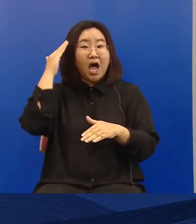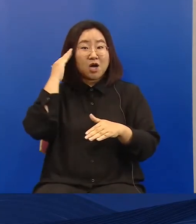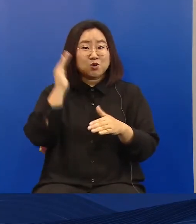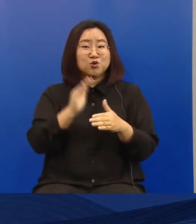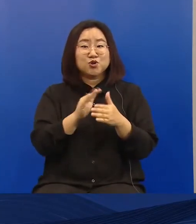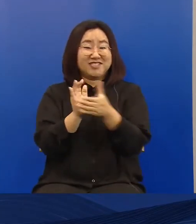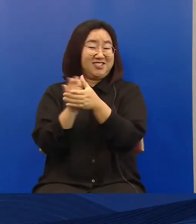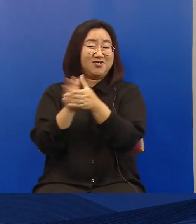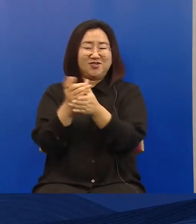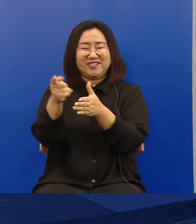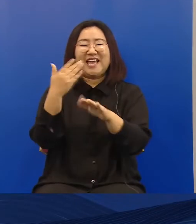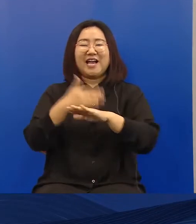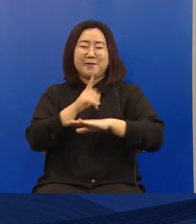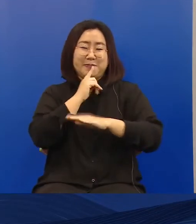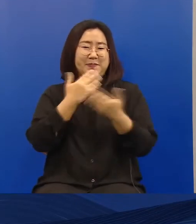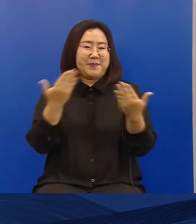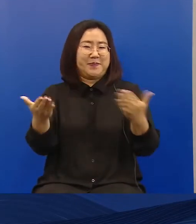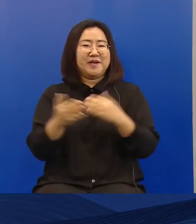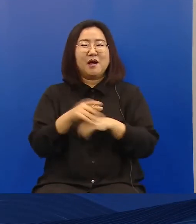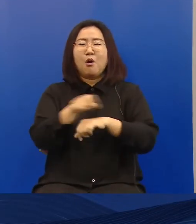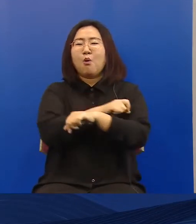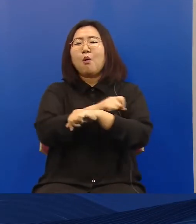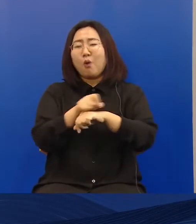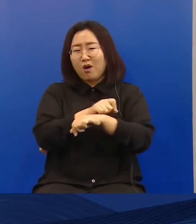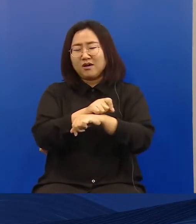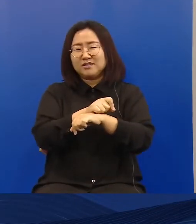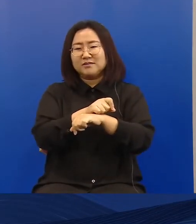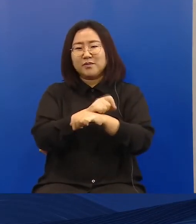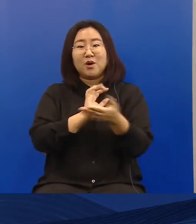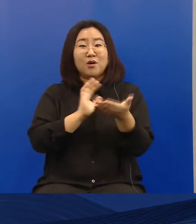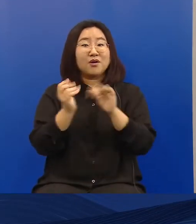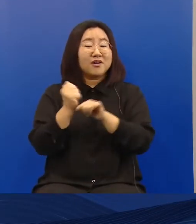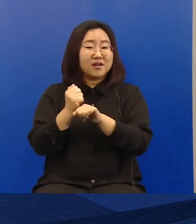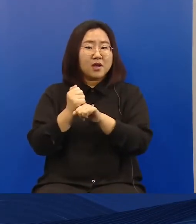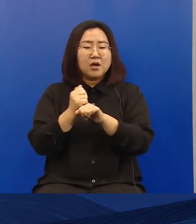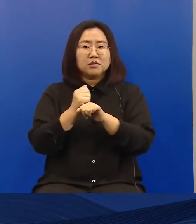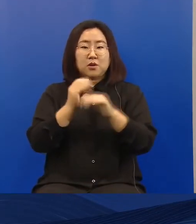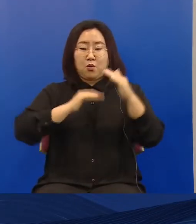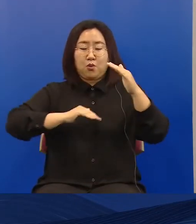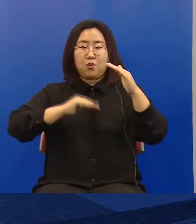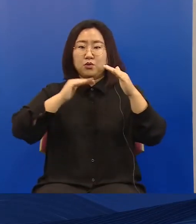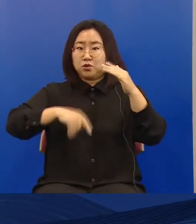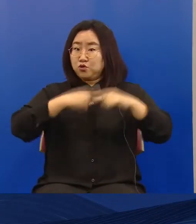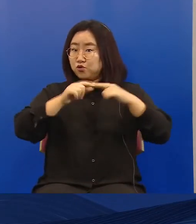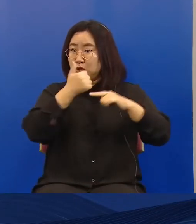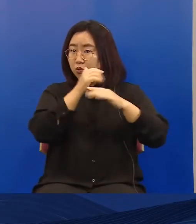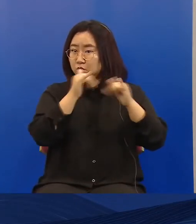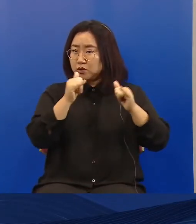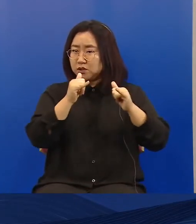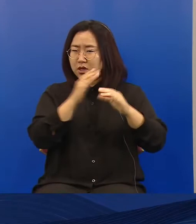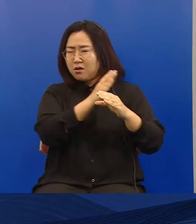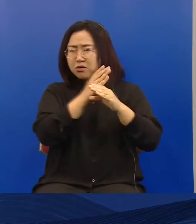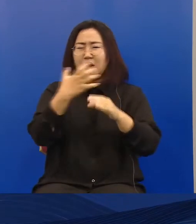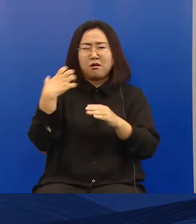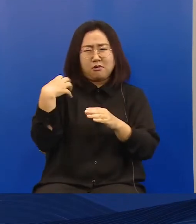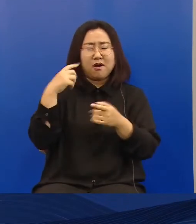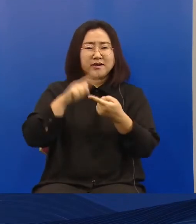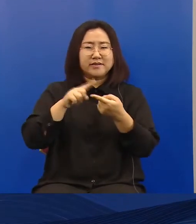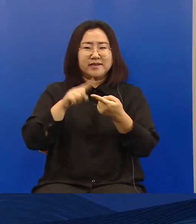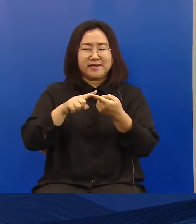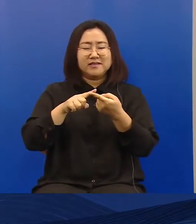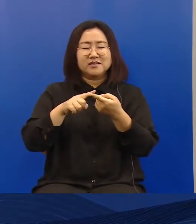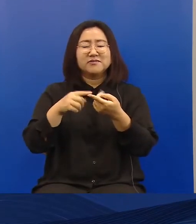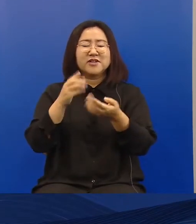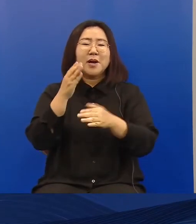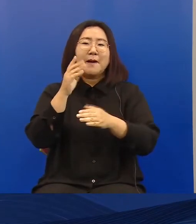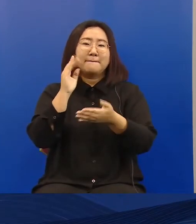panel on the pivotal role that sign language interpreters play in providing public service interpretation. Thank